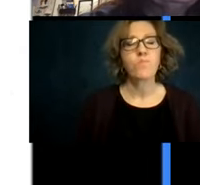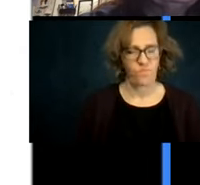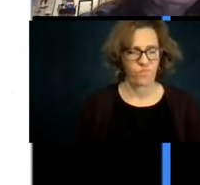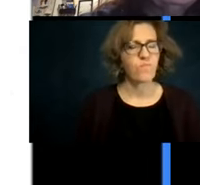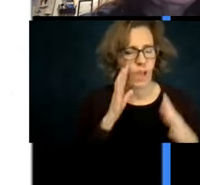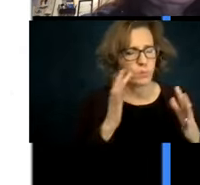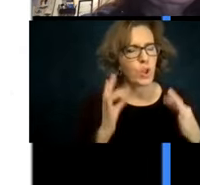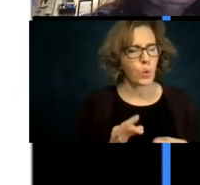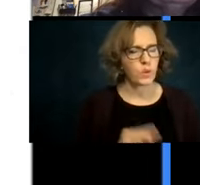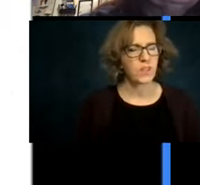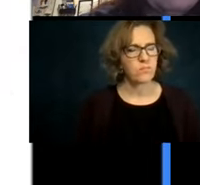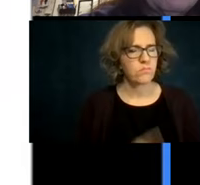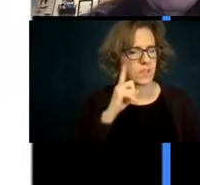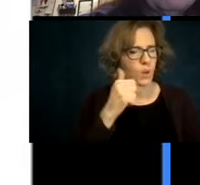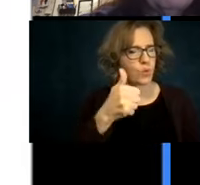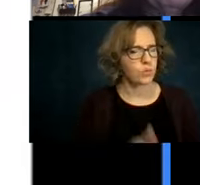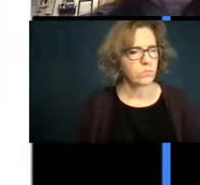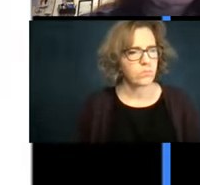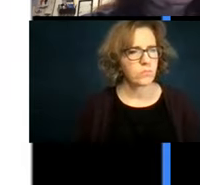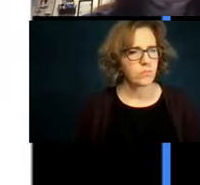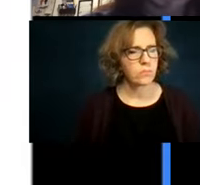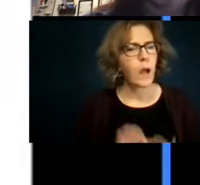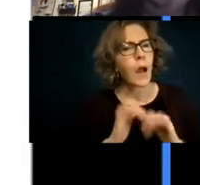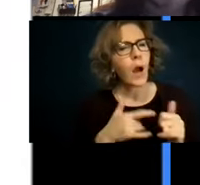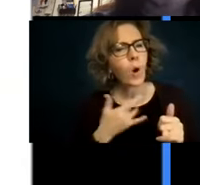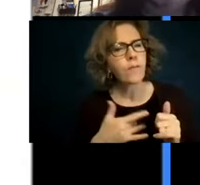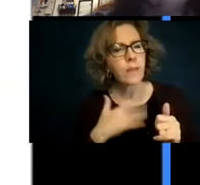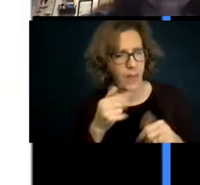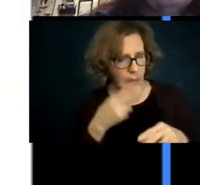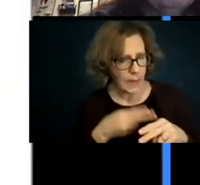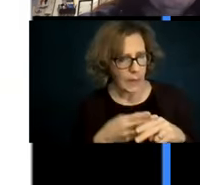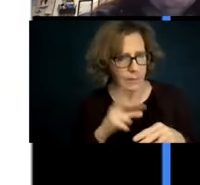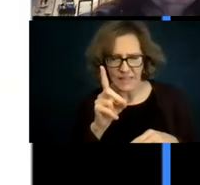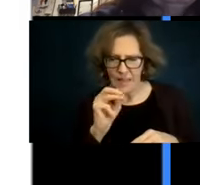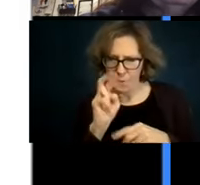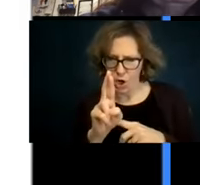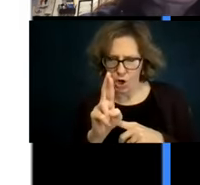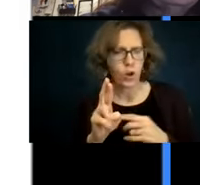Absolutely. Sounds good. Well, how does it make you feel, that name?